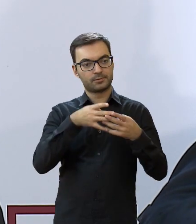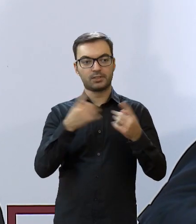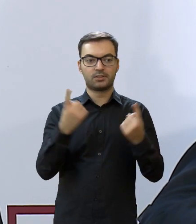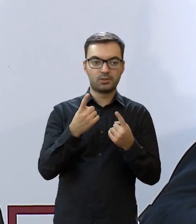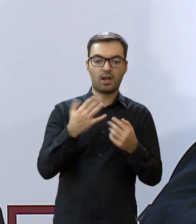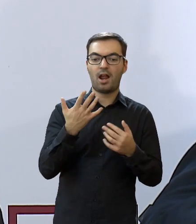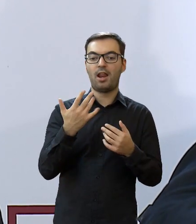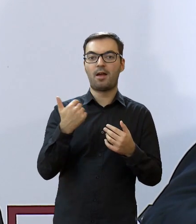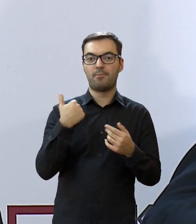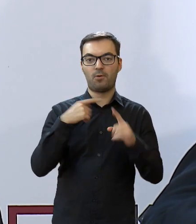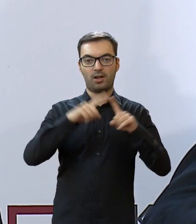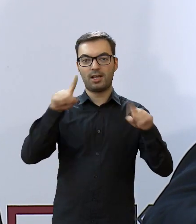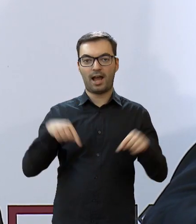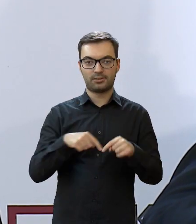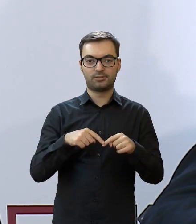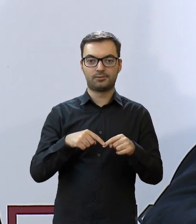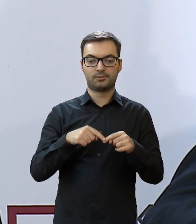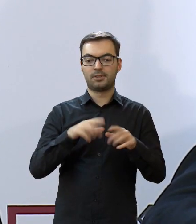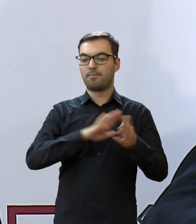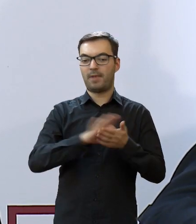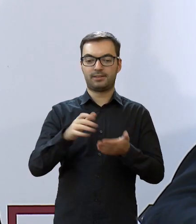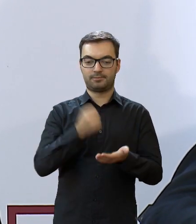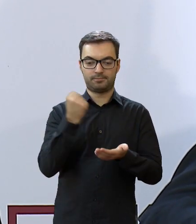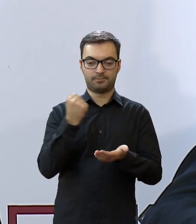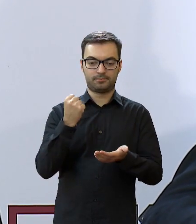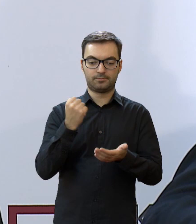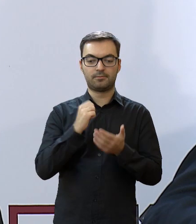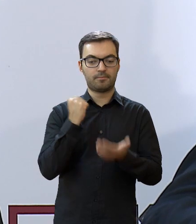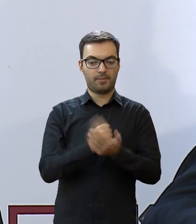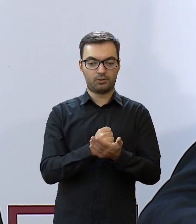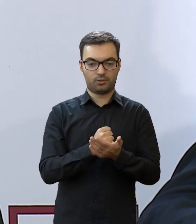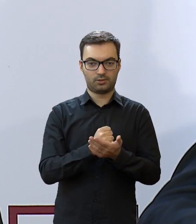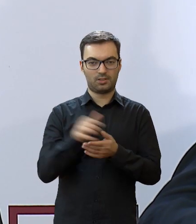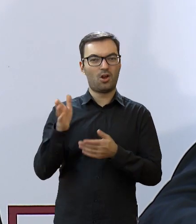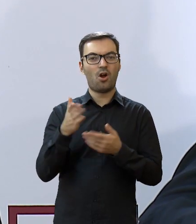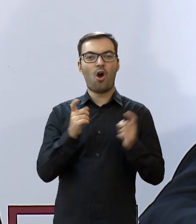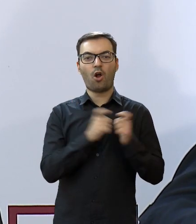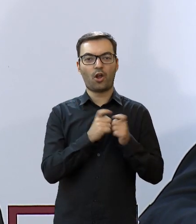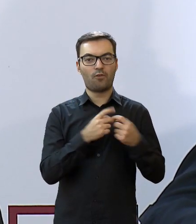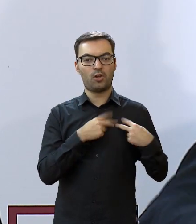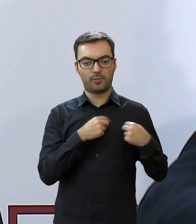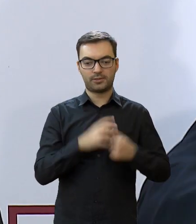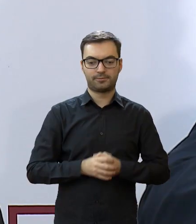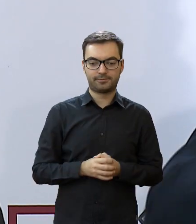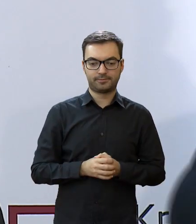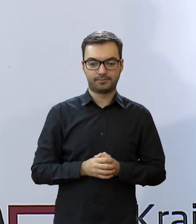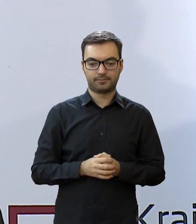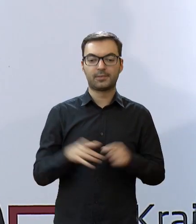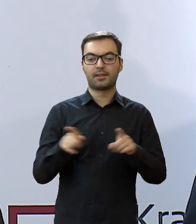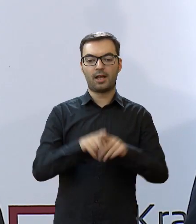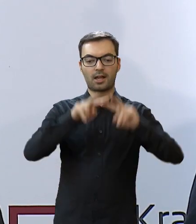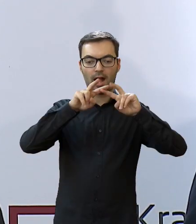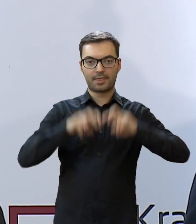concerning the lack of stamp, of course the courts will take it into consideration. We will